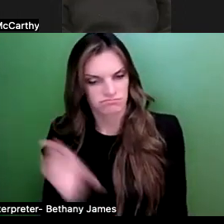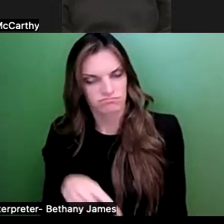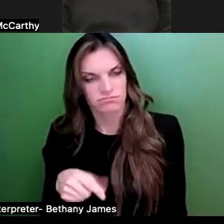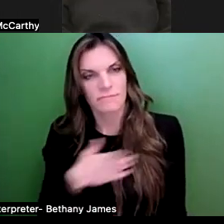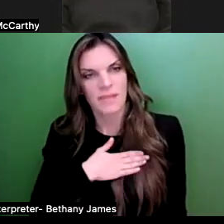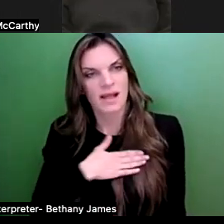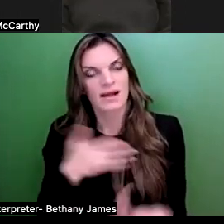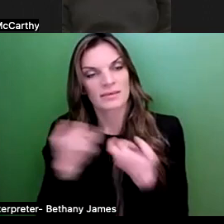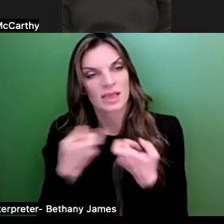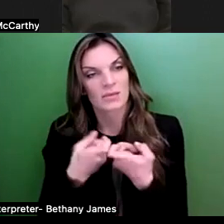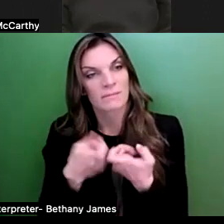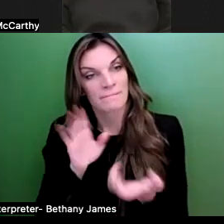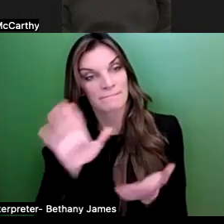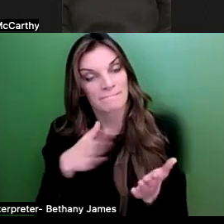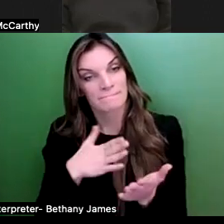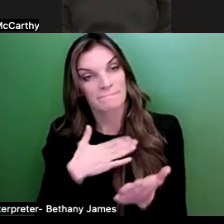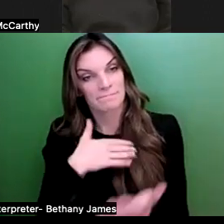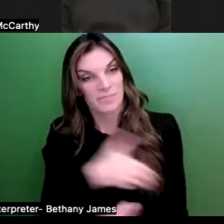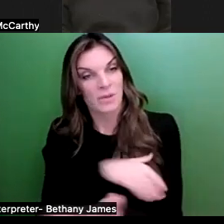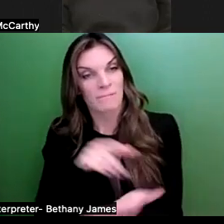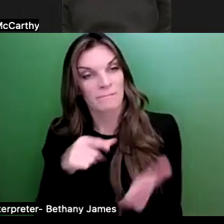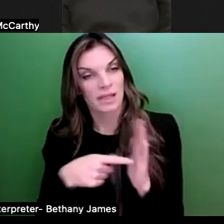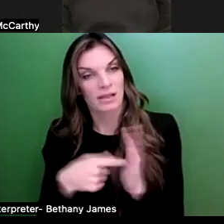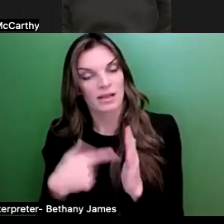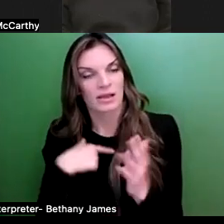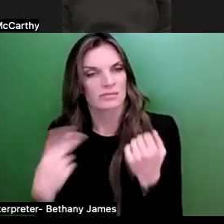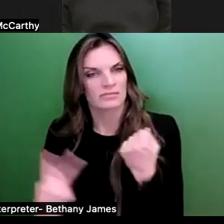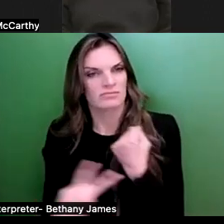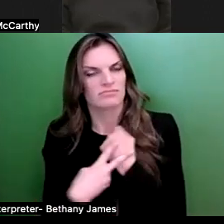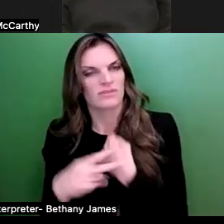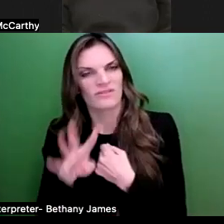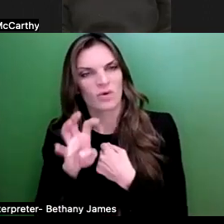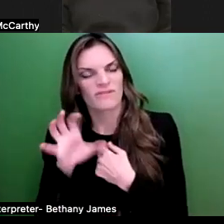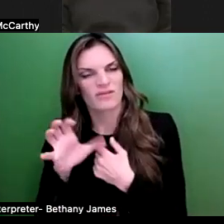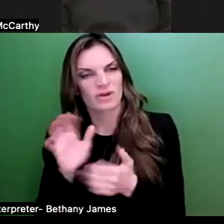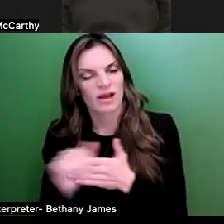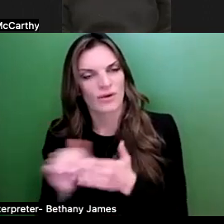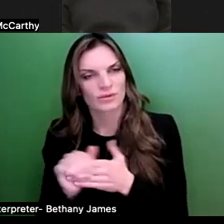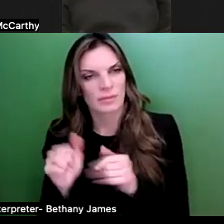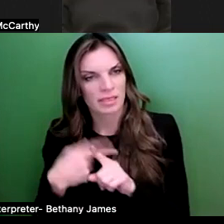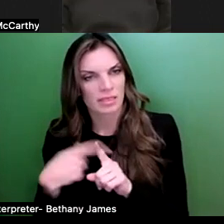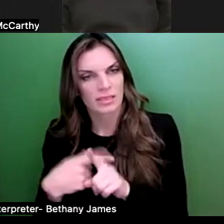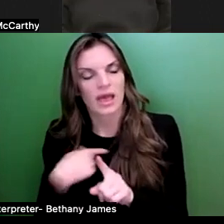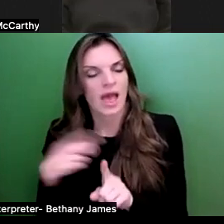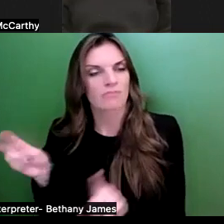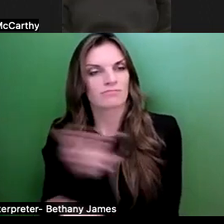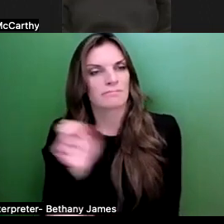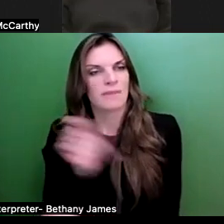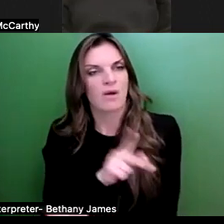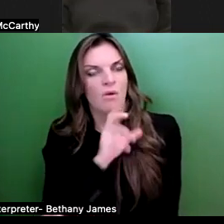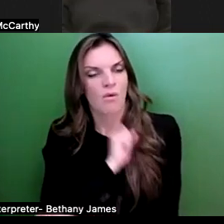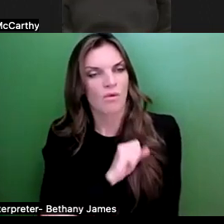bill. Okay, I'm saving about $400 a month, $500 a month, based just on switching back